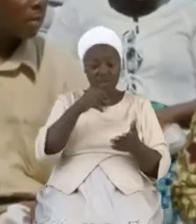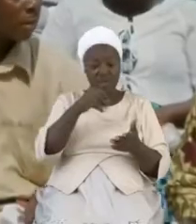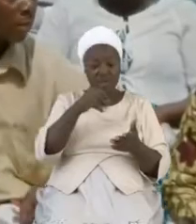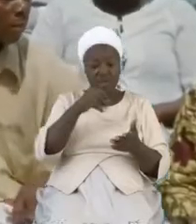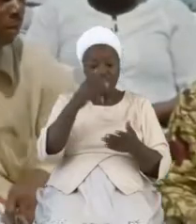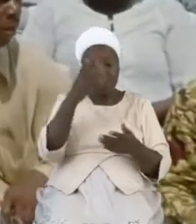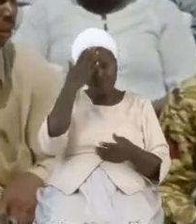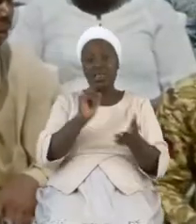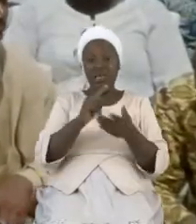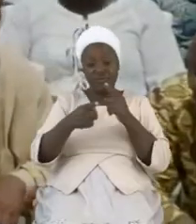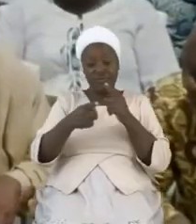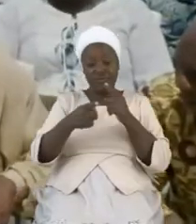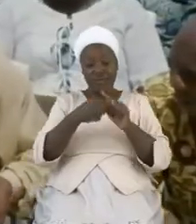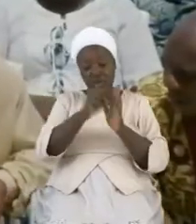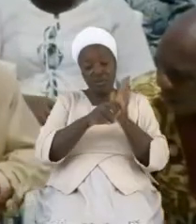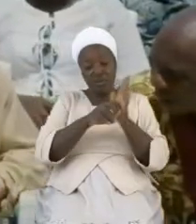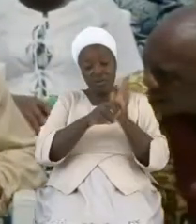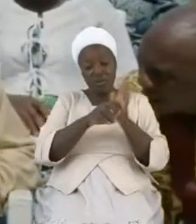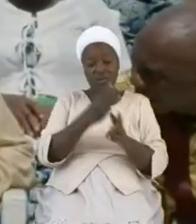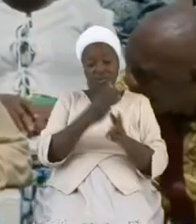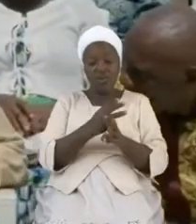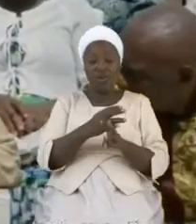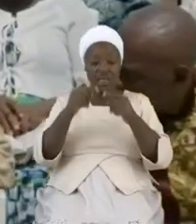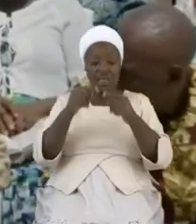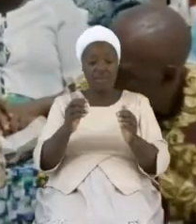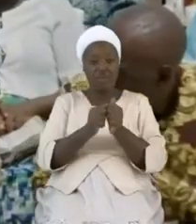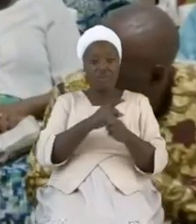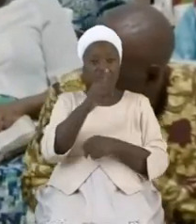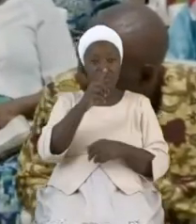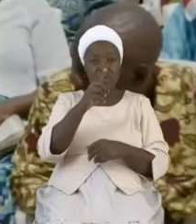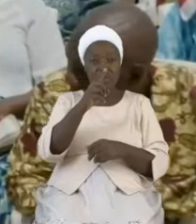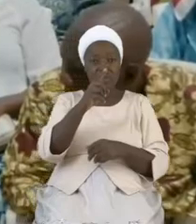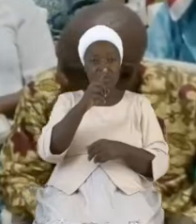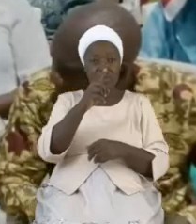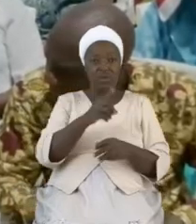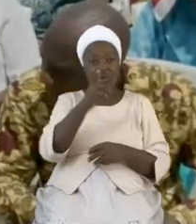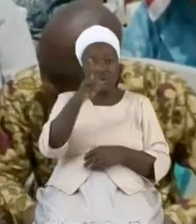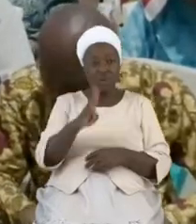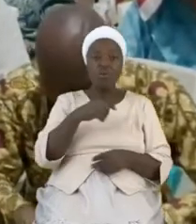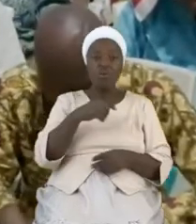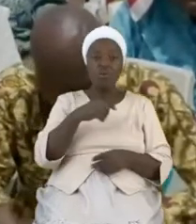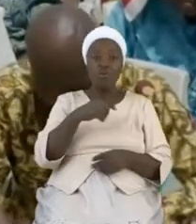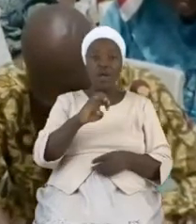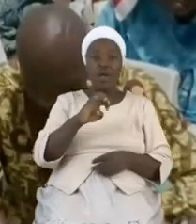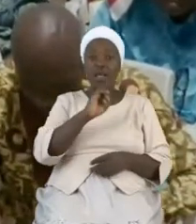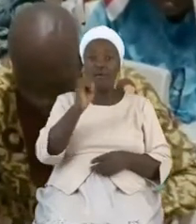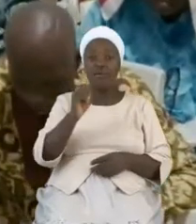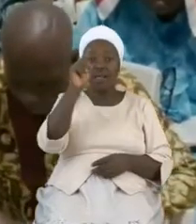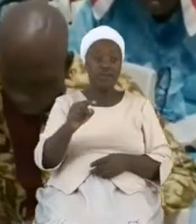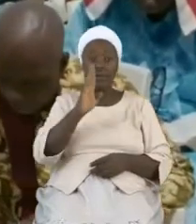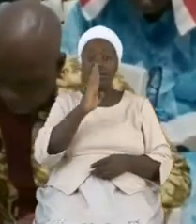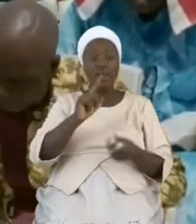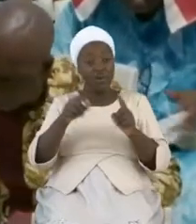enmity with God? Whosoever therefore will be a friend of the world,